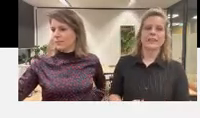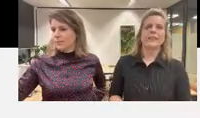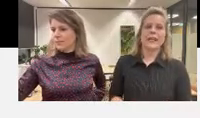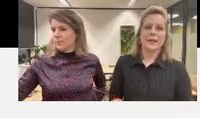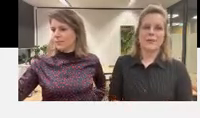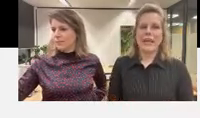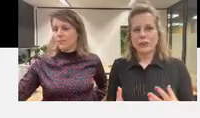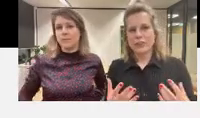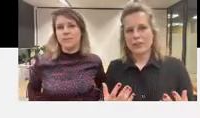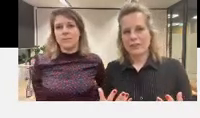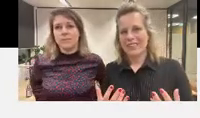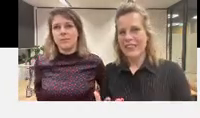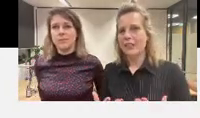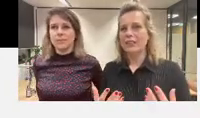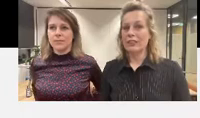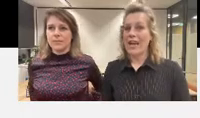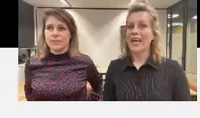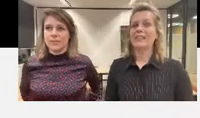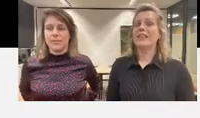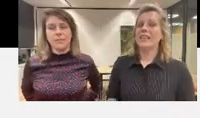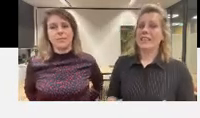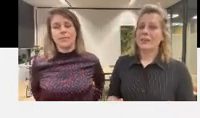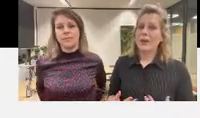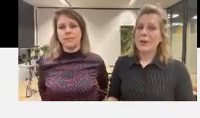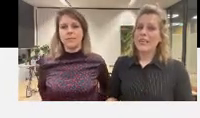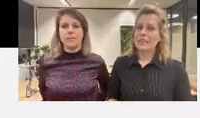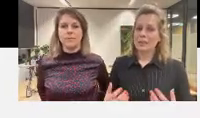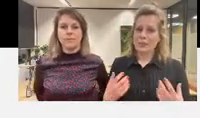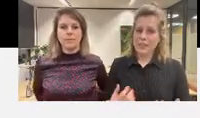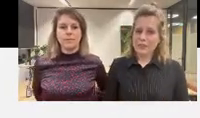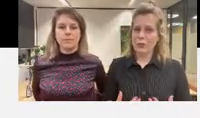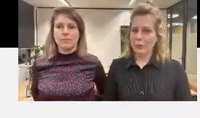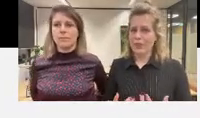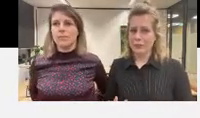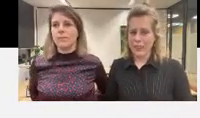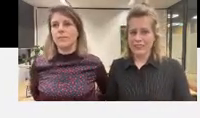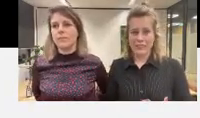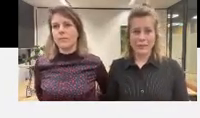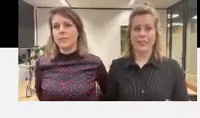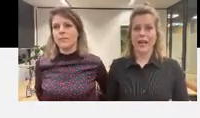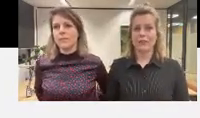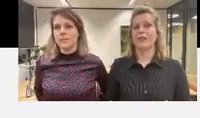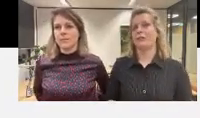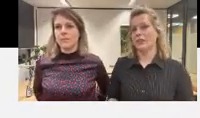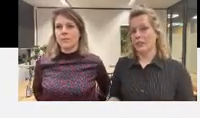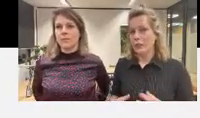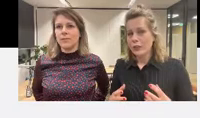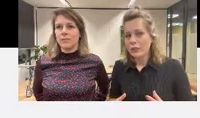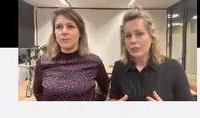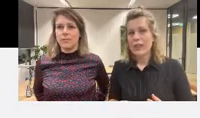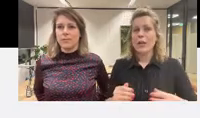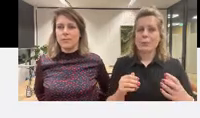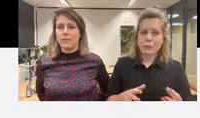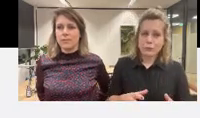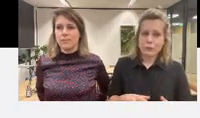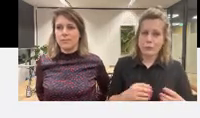not? As you can see on the slide, there's already a substantial body of scientific evidence for the